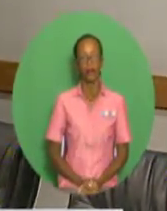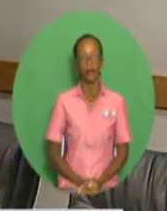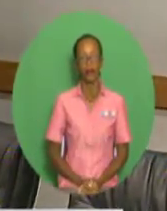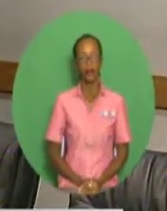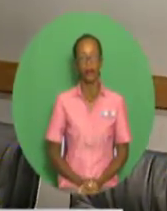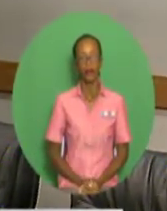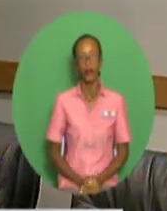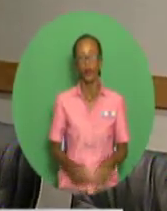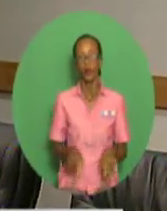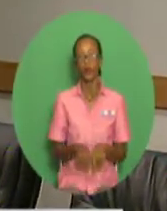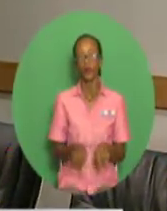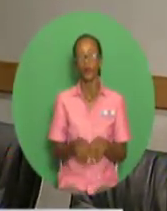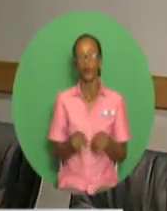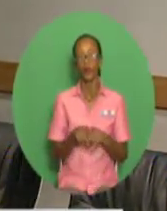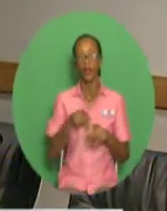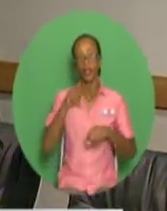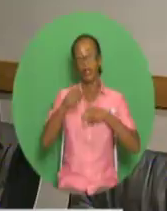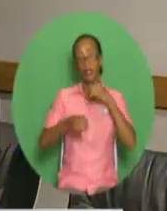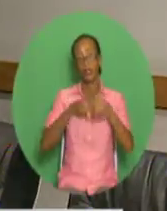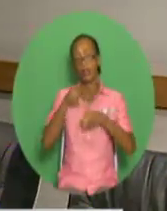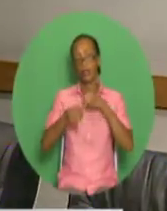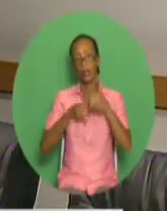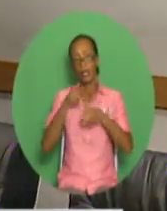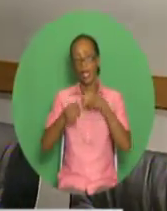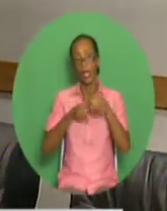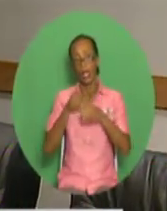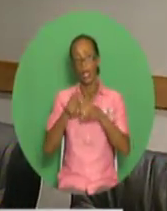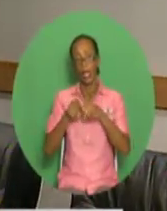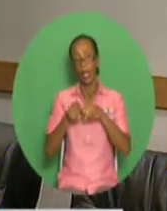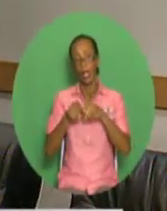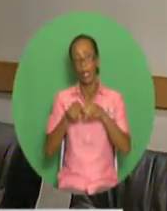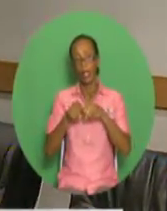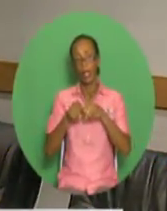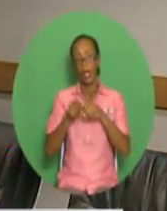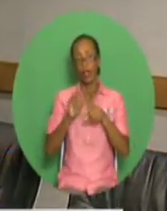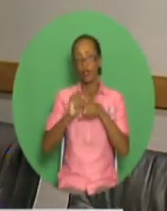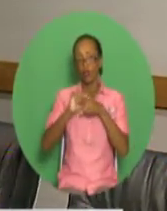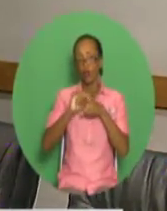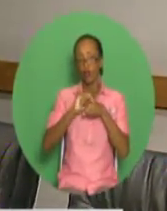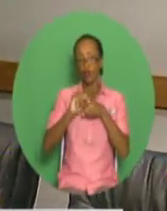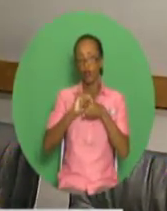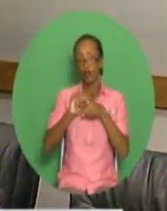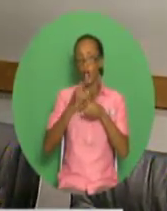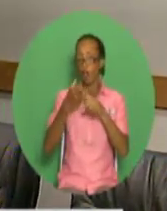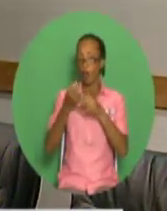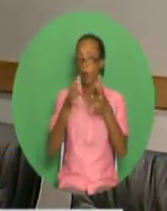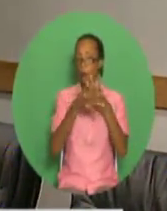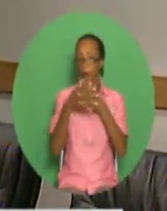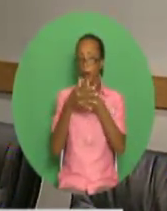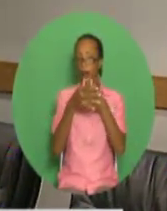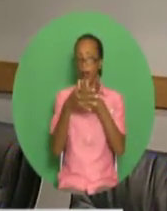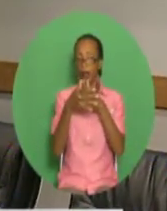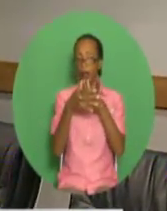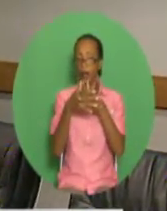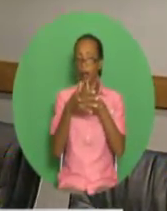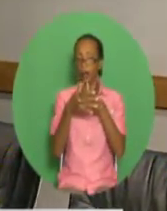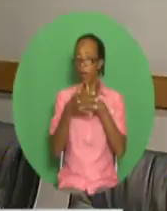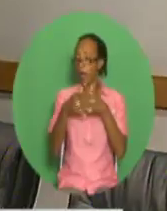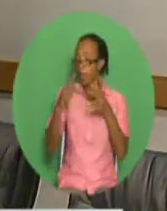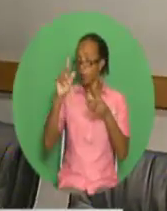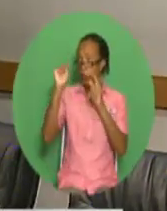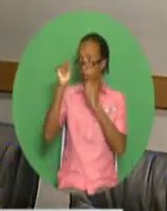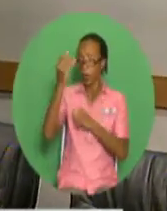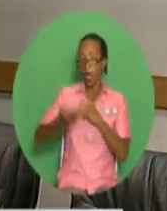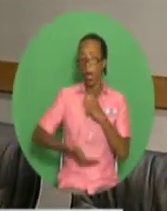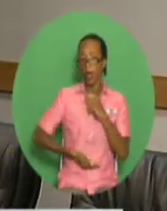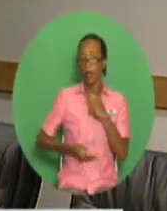There was a cycling technical director, one of the best in the world from the United States, was hired by Trinidad and